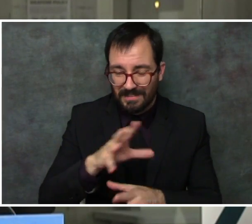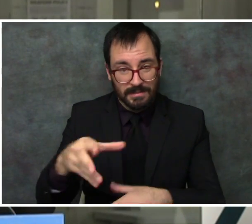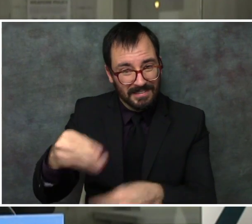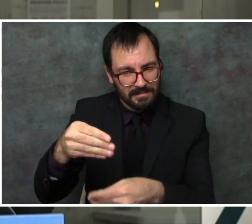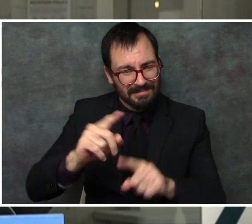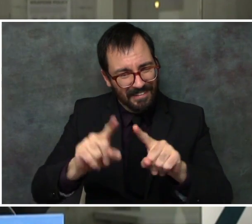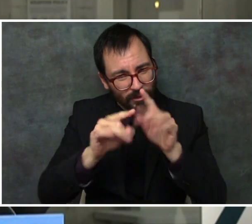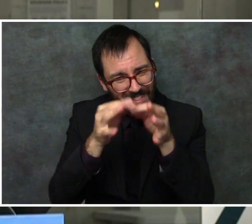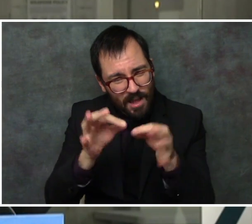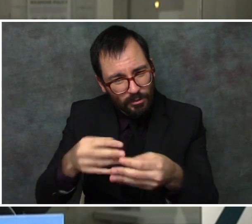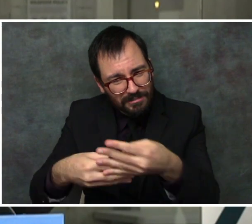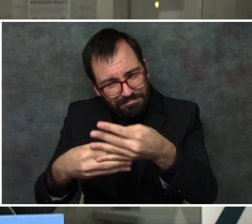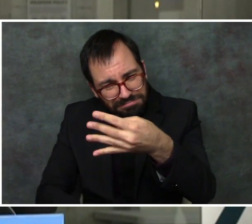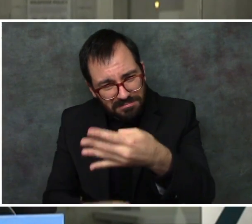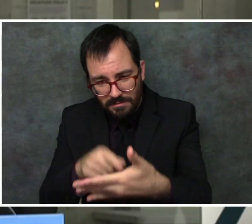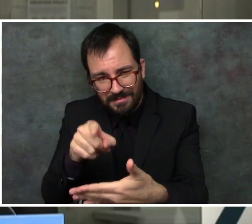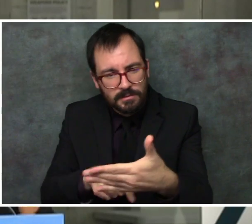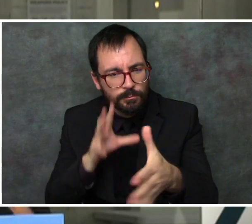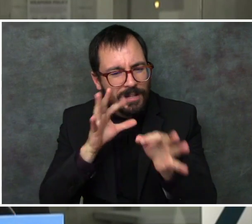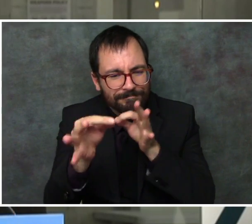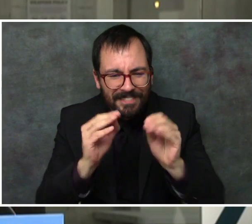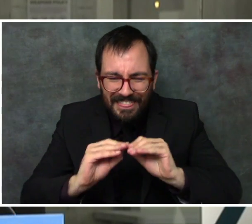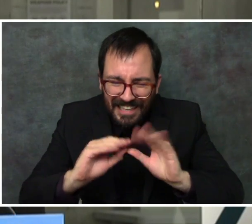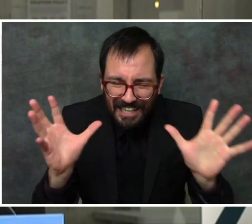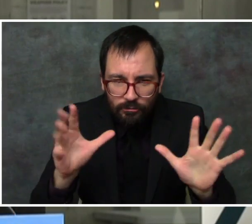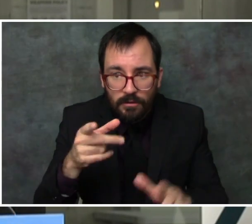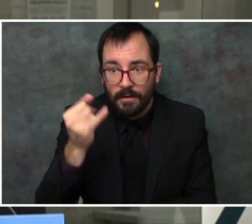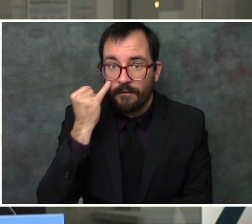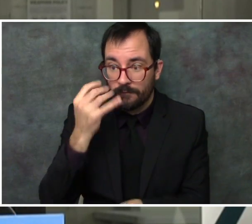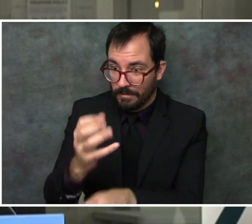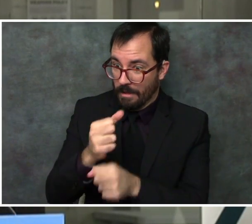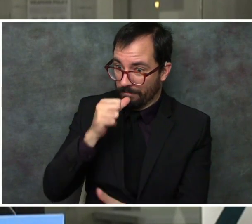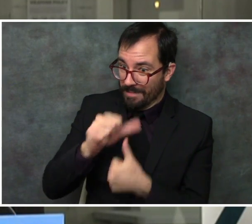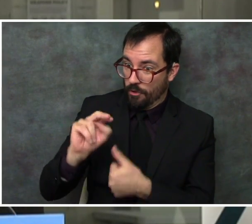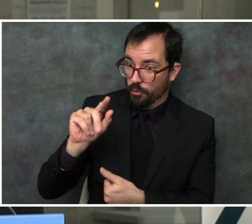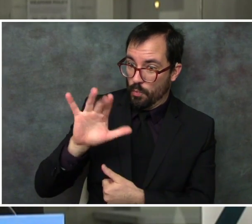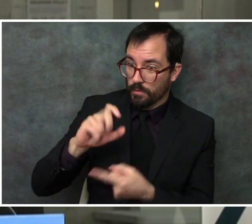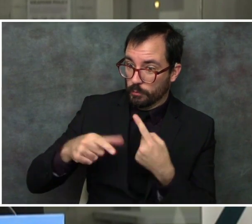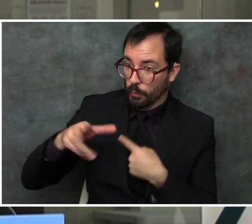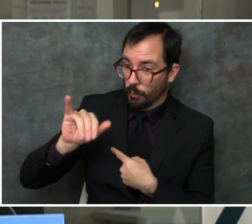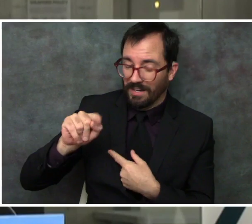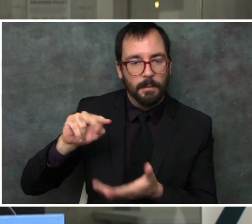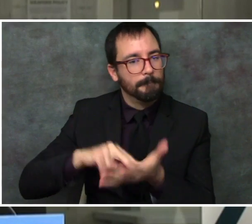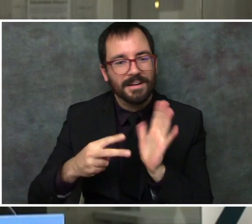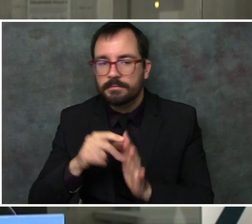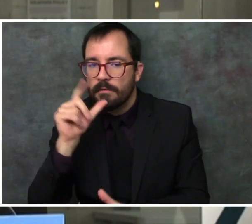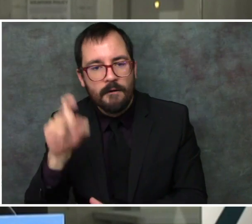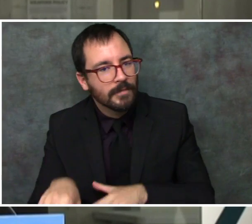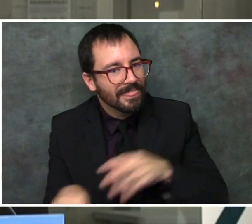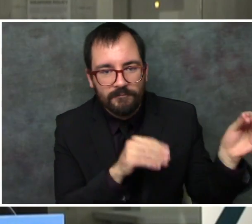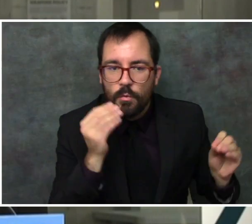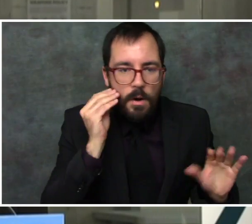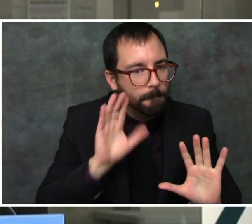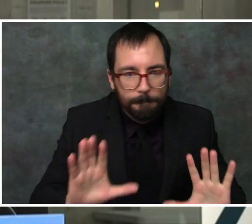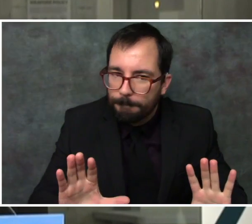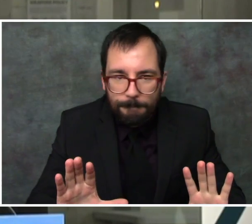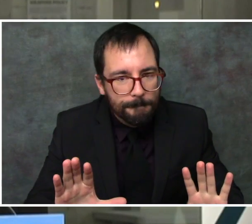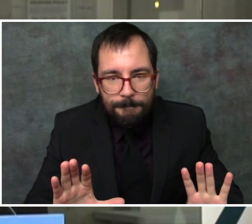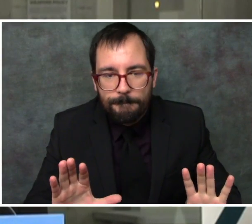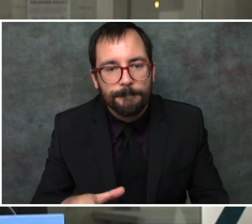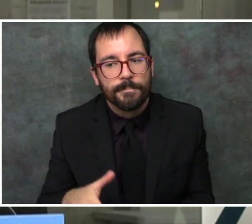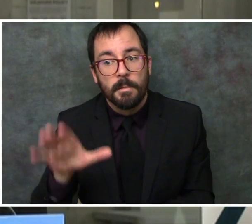quit. It's also, we're working with homeowners in the city of Boston to help them as well, because they're also hitting